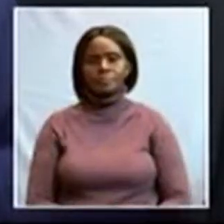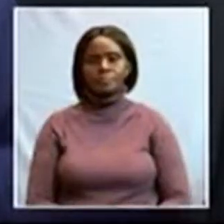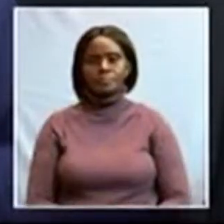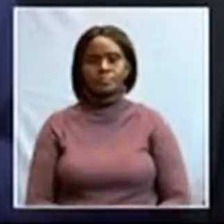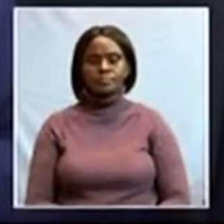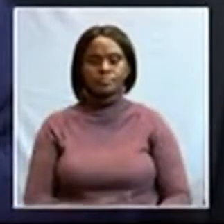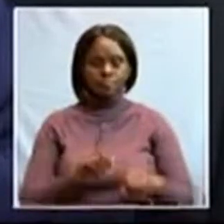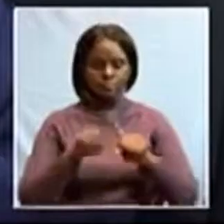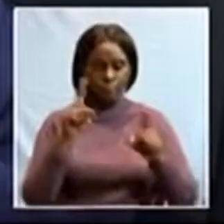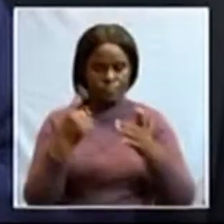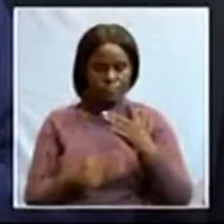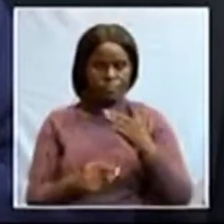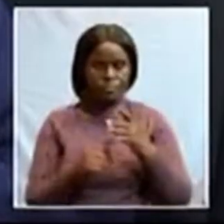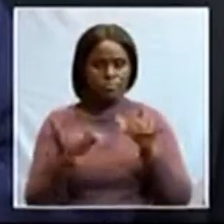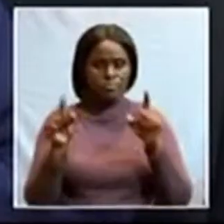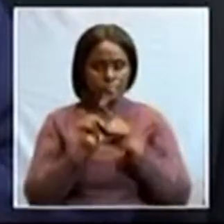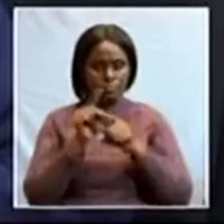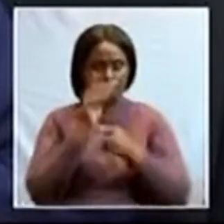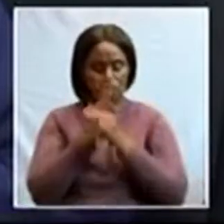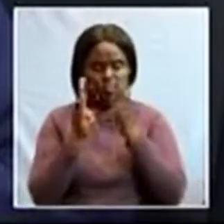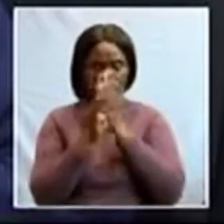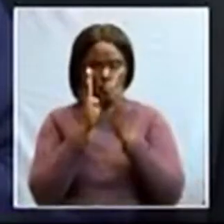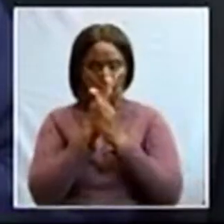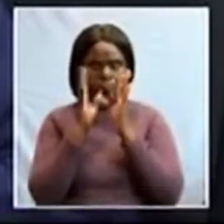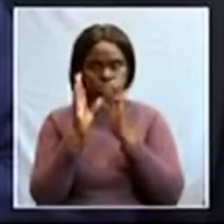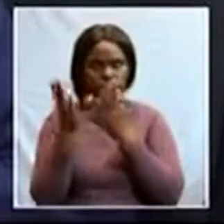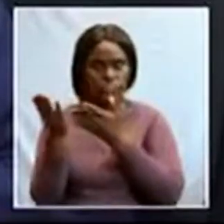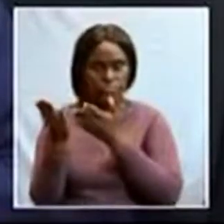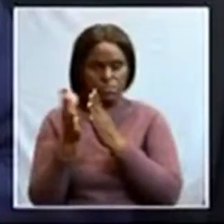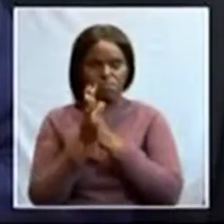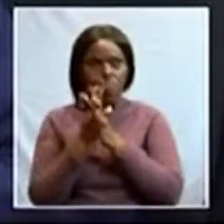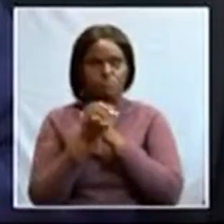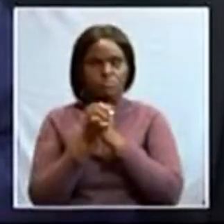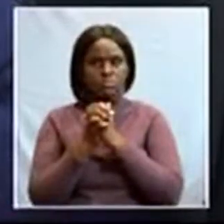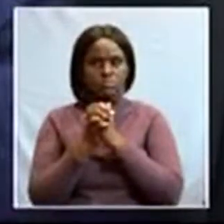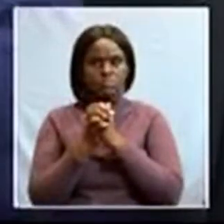but the contractor